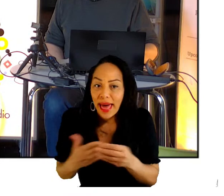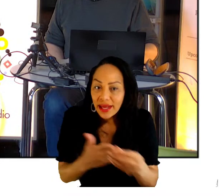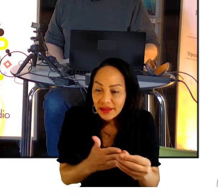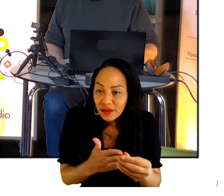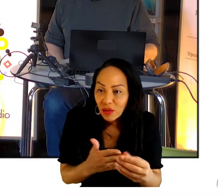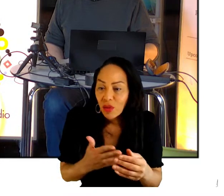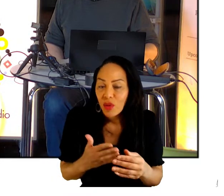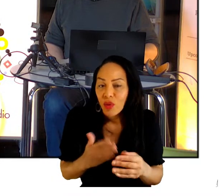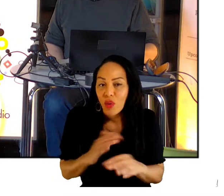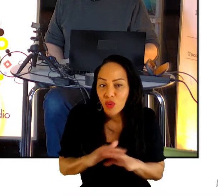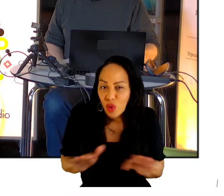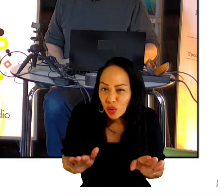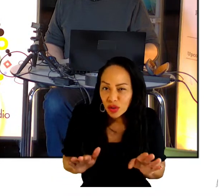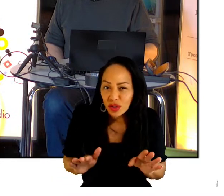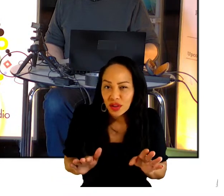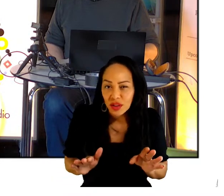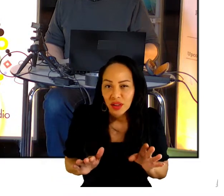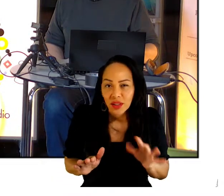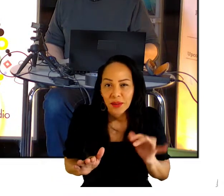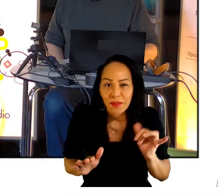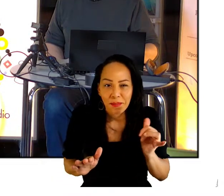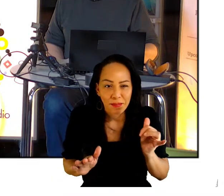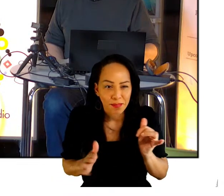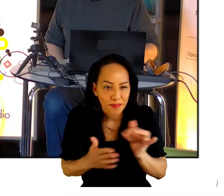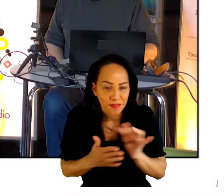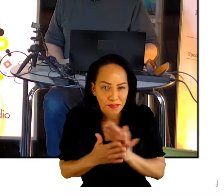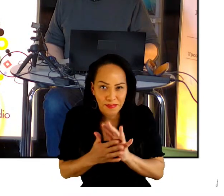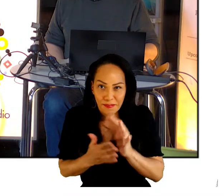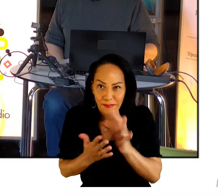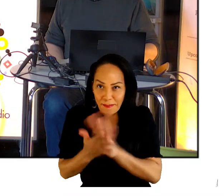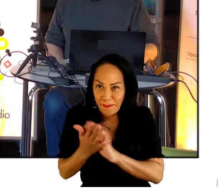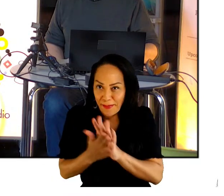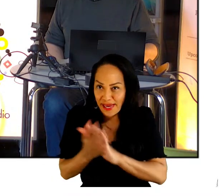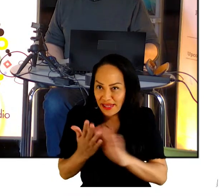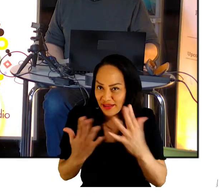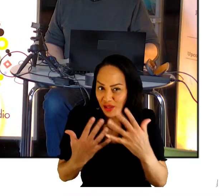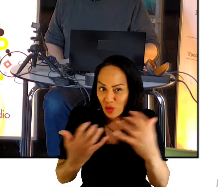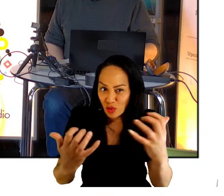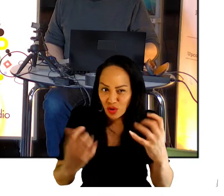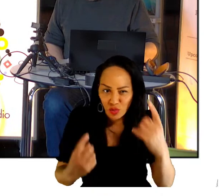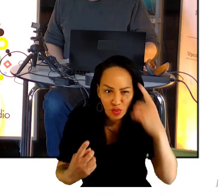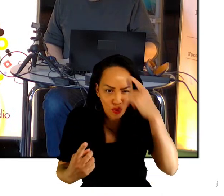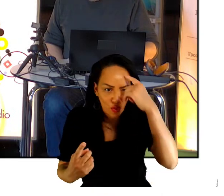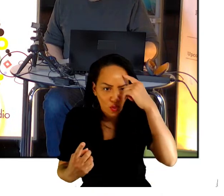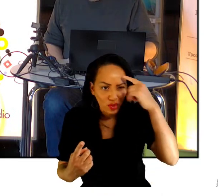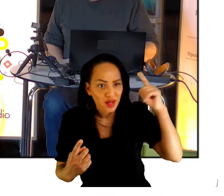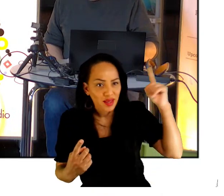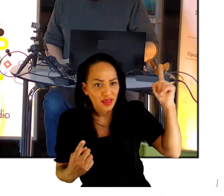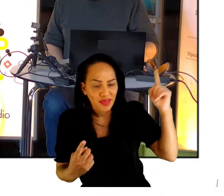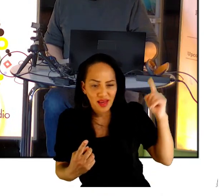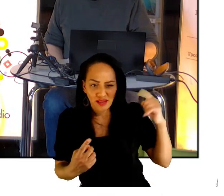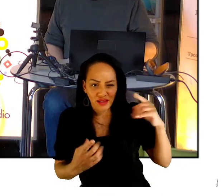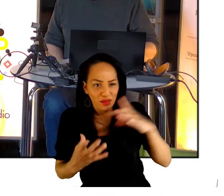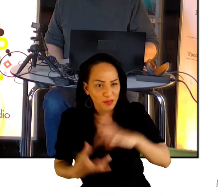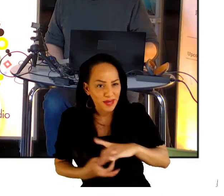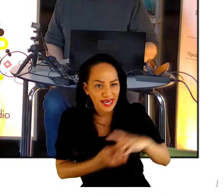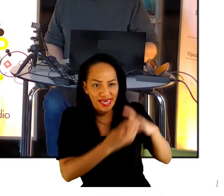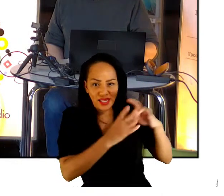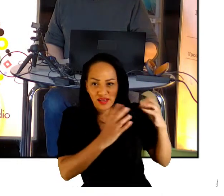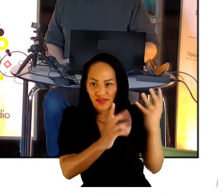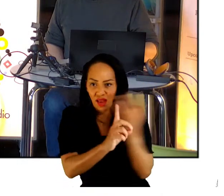that somehow me and the lines have like a response connection. That's pretty